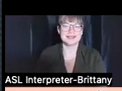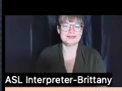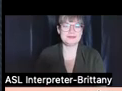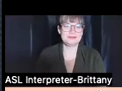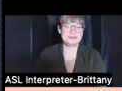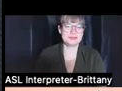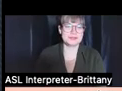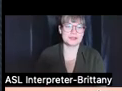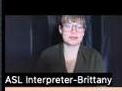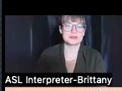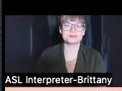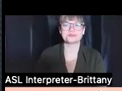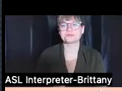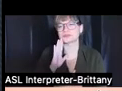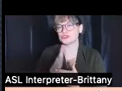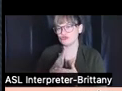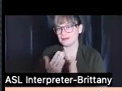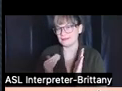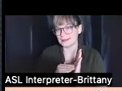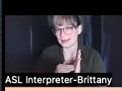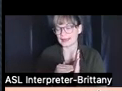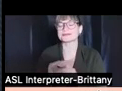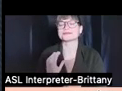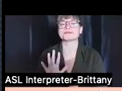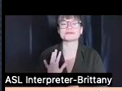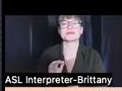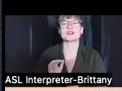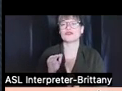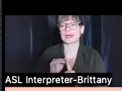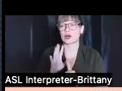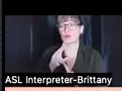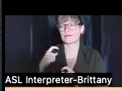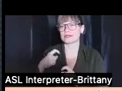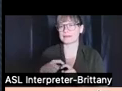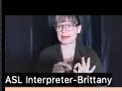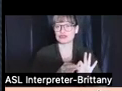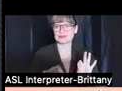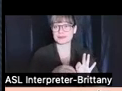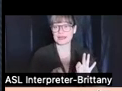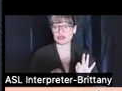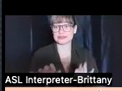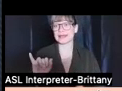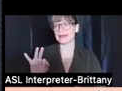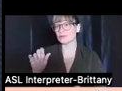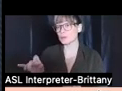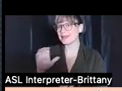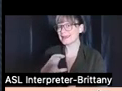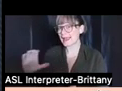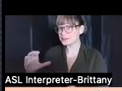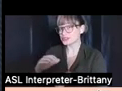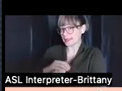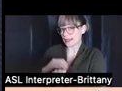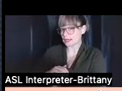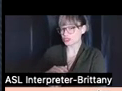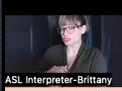All right, so we're going to share this. And again, as a reminder, there will be Spanish subtitles on the bottom. If you need closed captioning, please feel free to turn